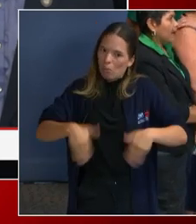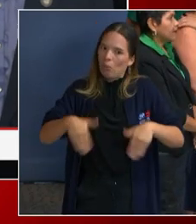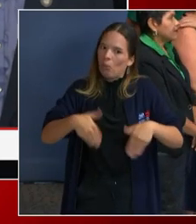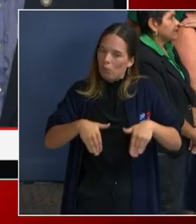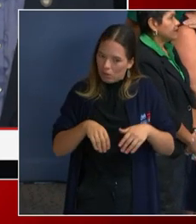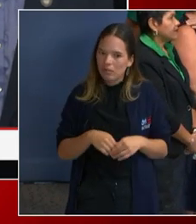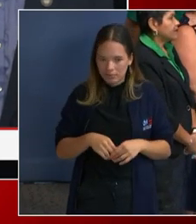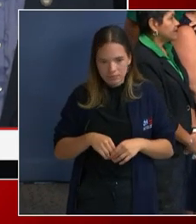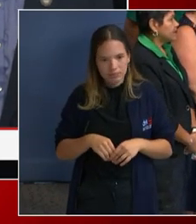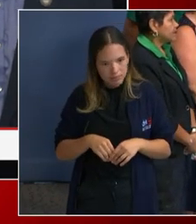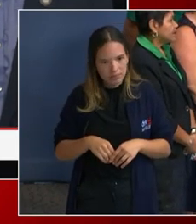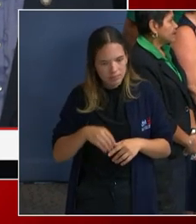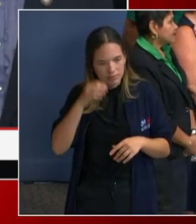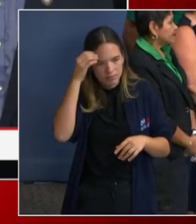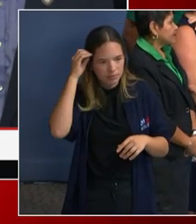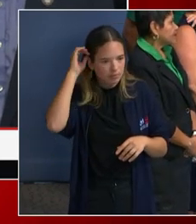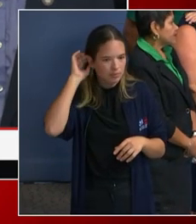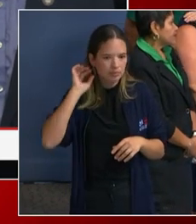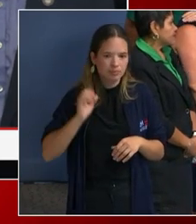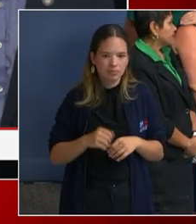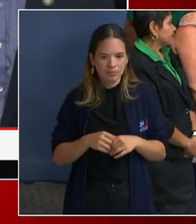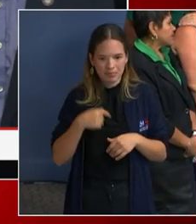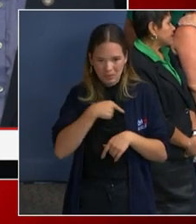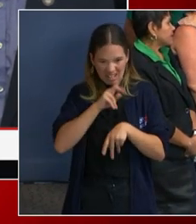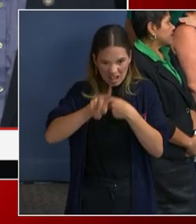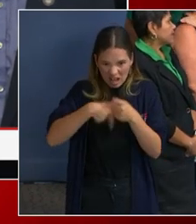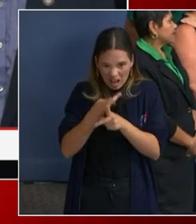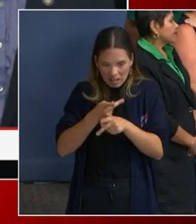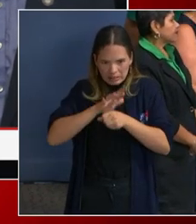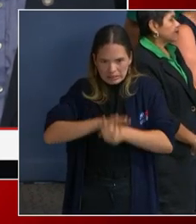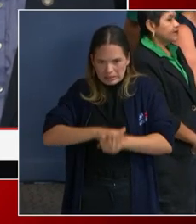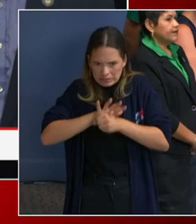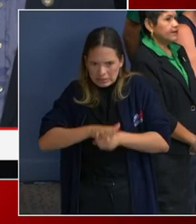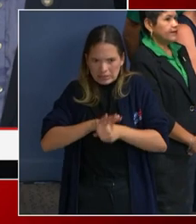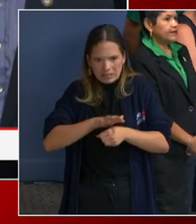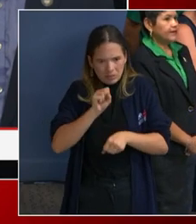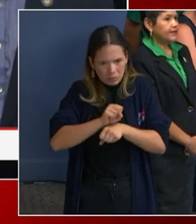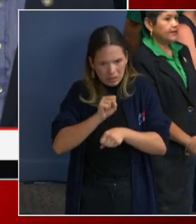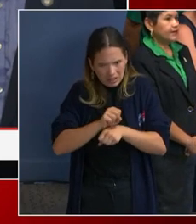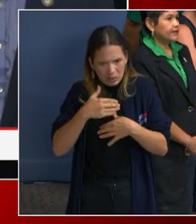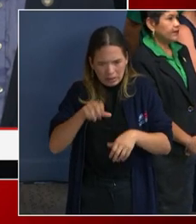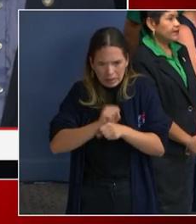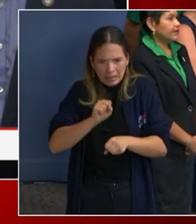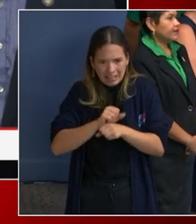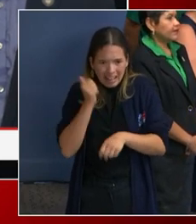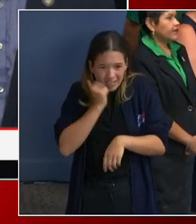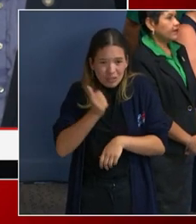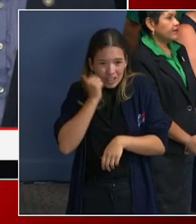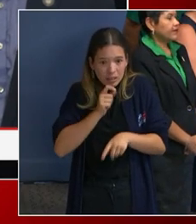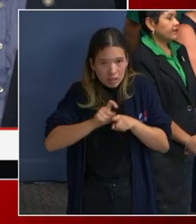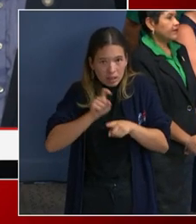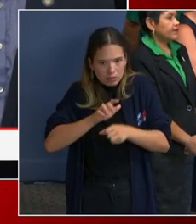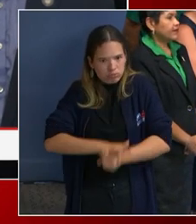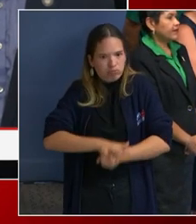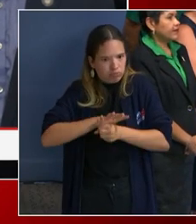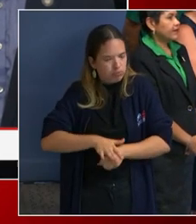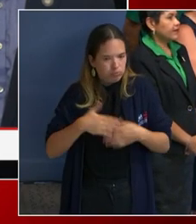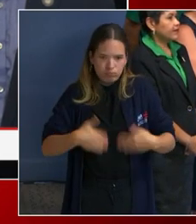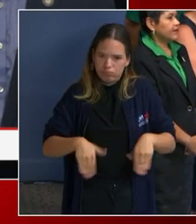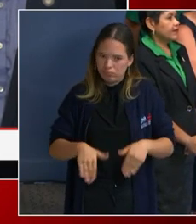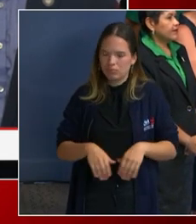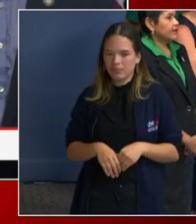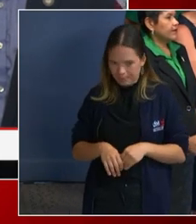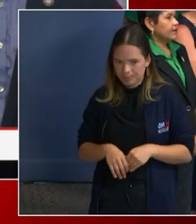examples of the type of work, stressful work that they do every day. Aren't there more mistakes being made now than there